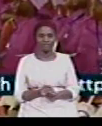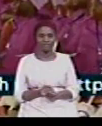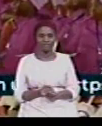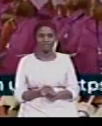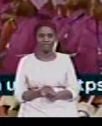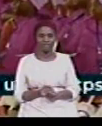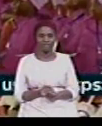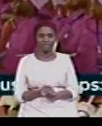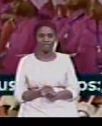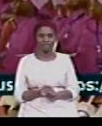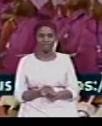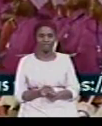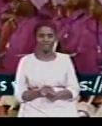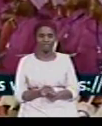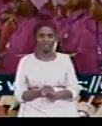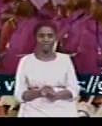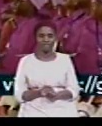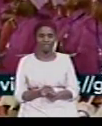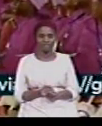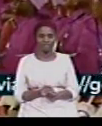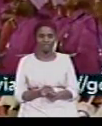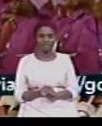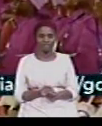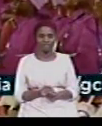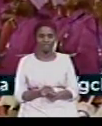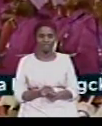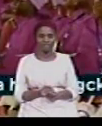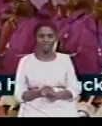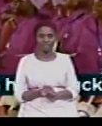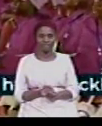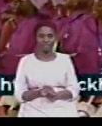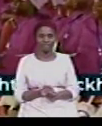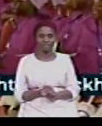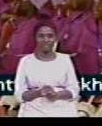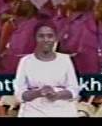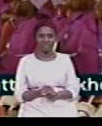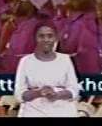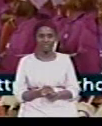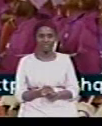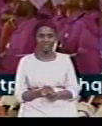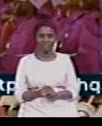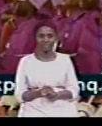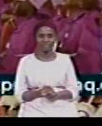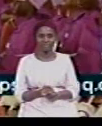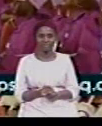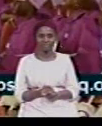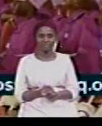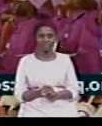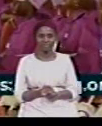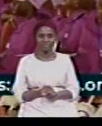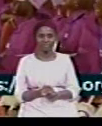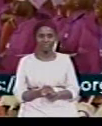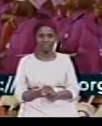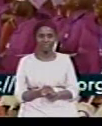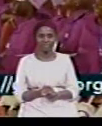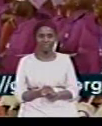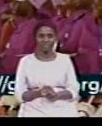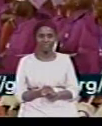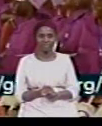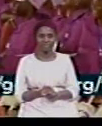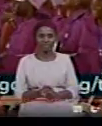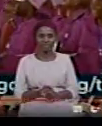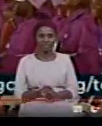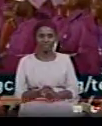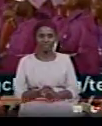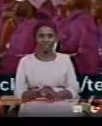nikotoje eya ni ya onfa anya hwe efri ba ko koka ni nan koka ni sa afi ni padu